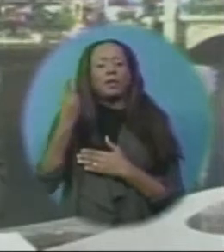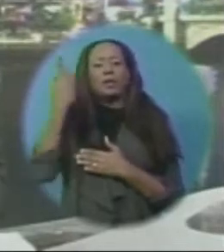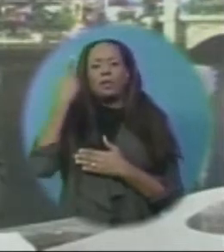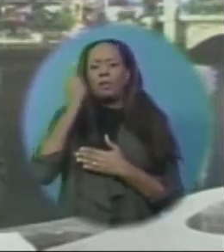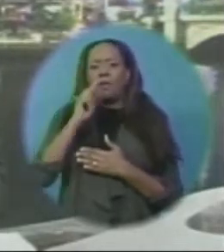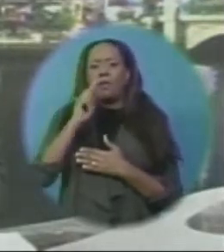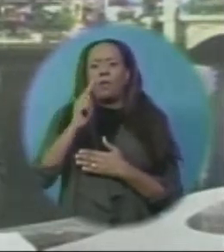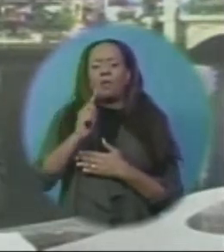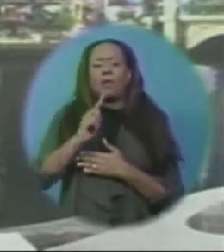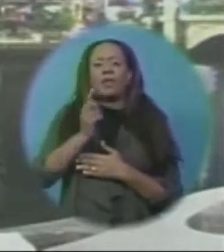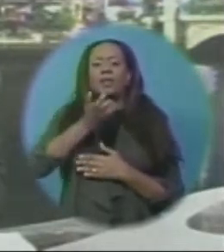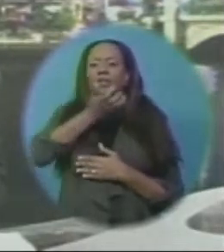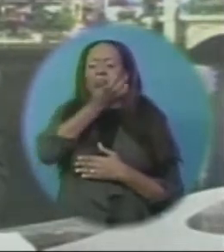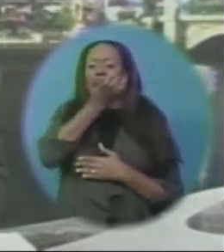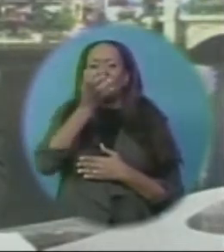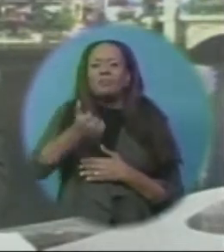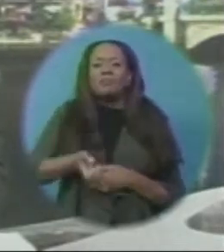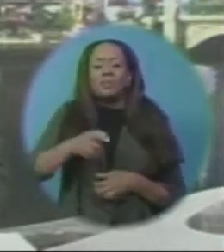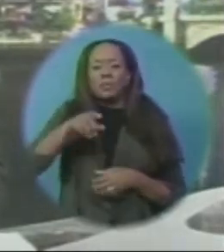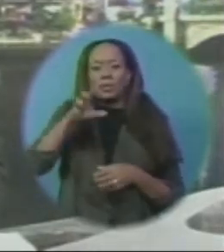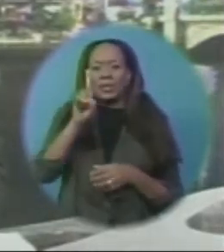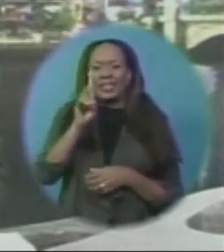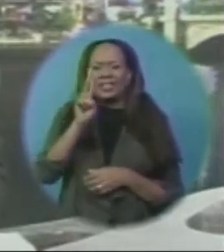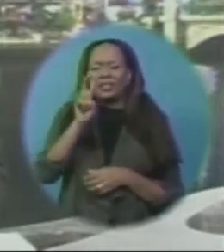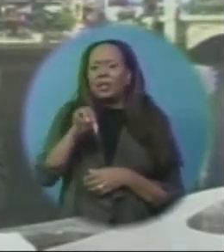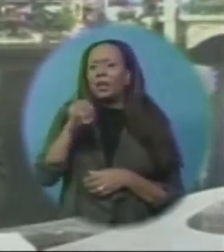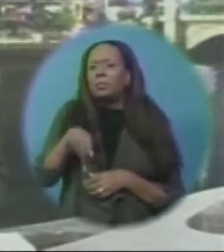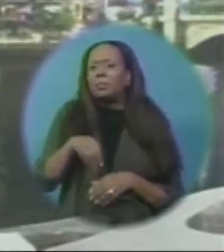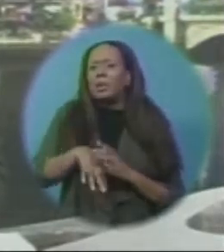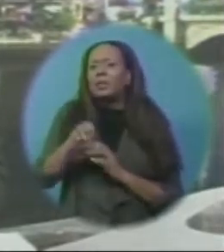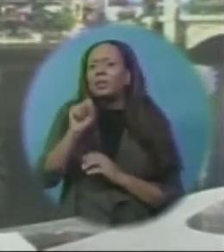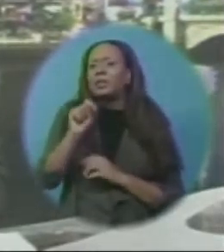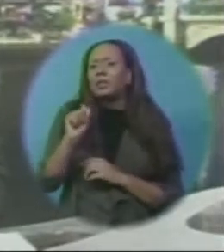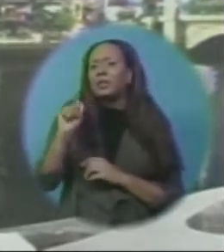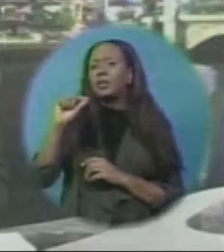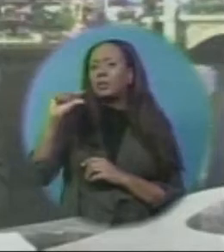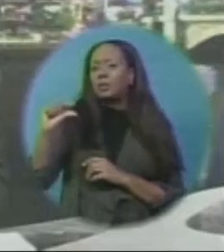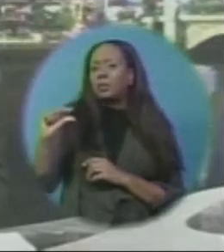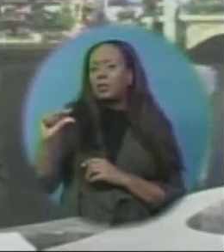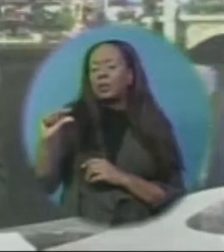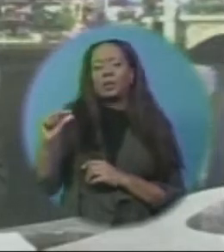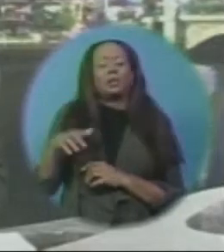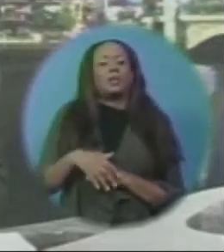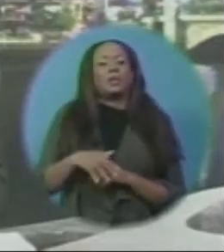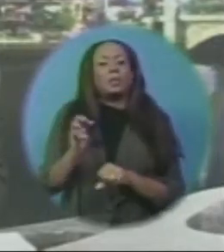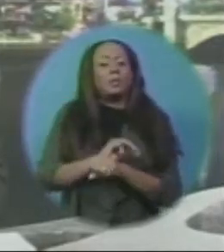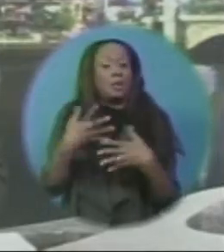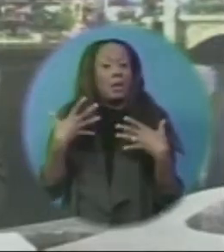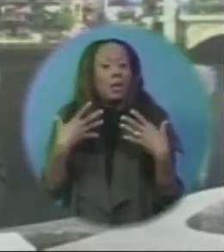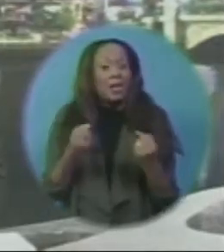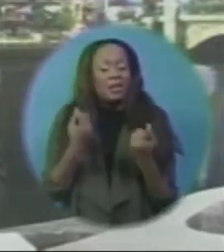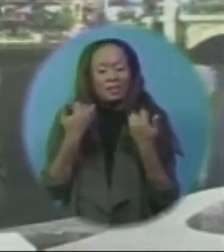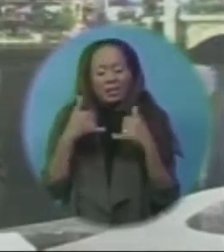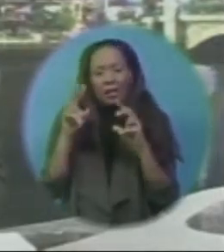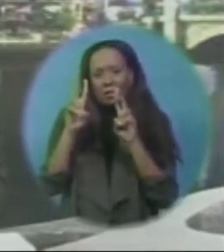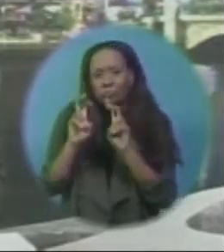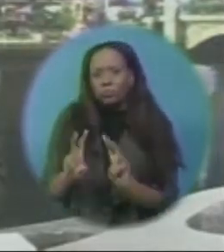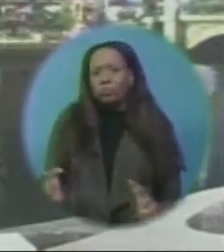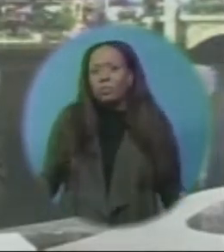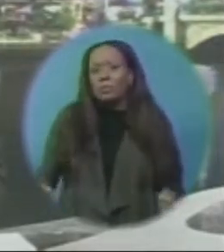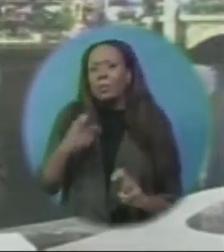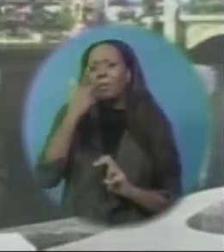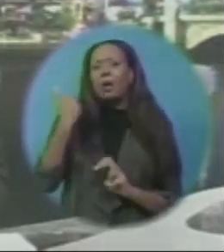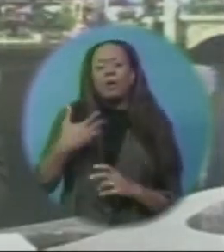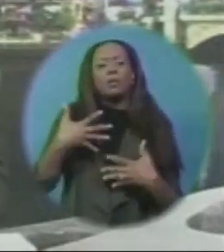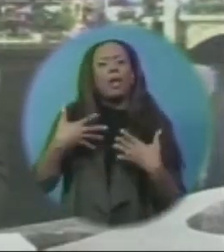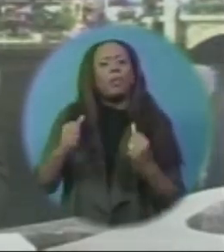dump at Lower Estates in George, the Ministry of Health is continuing to monitor and give advice in respect of the public health